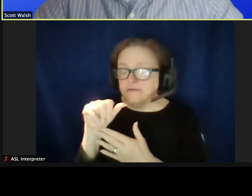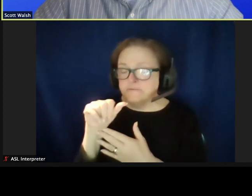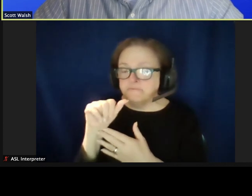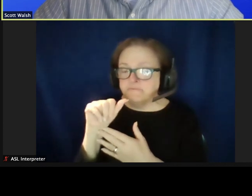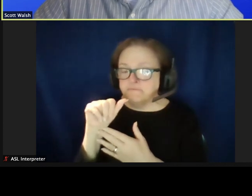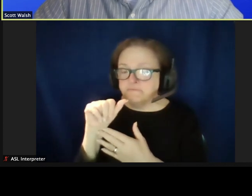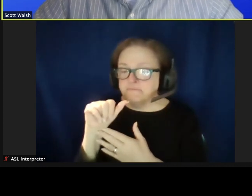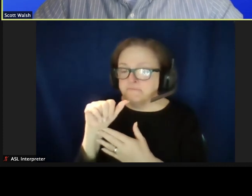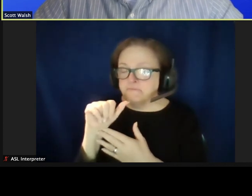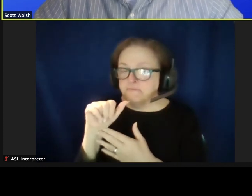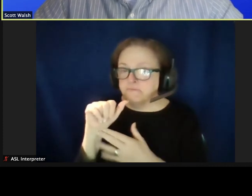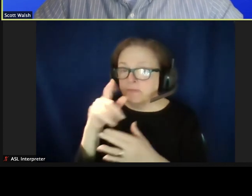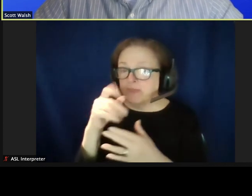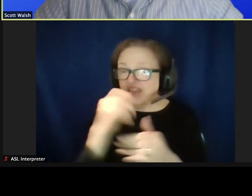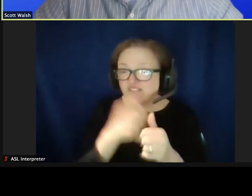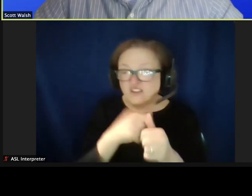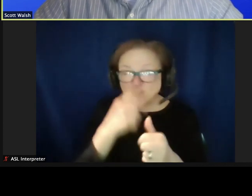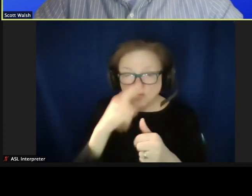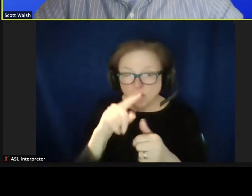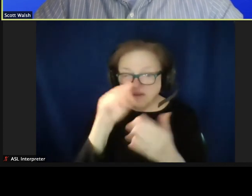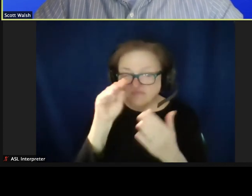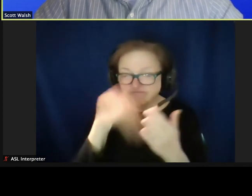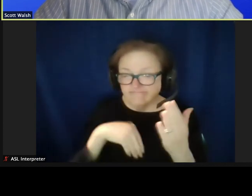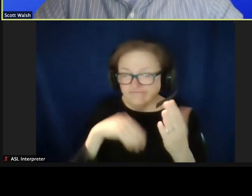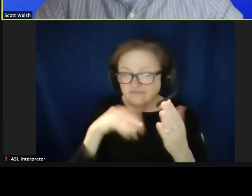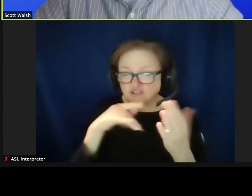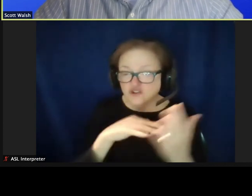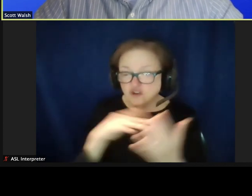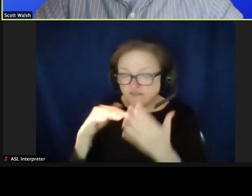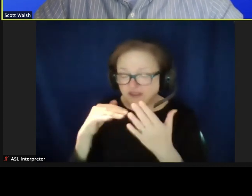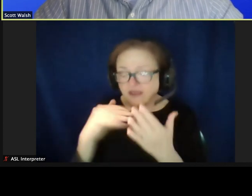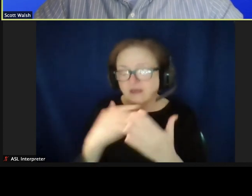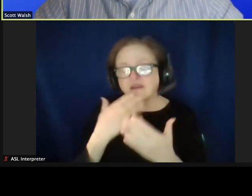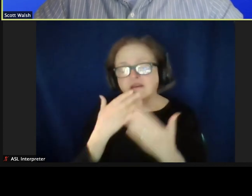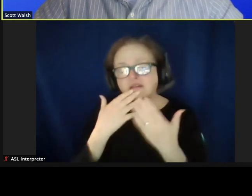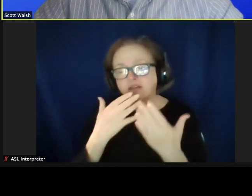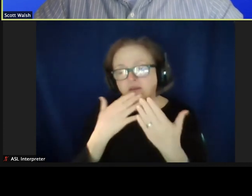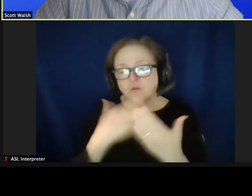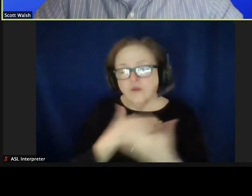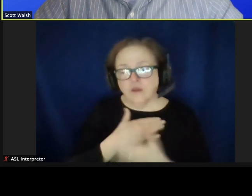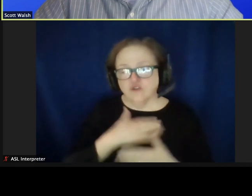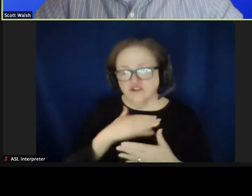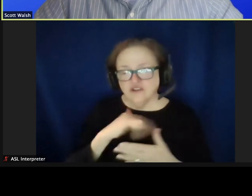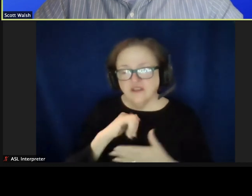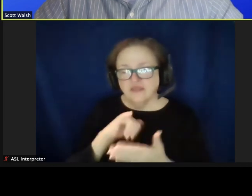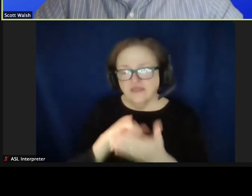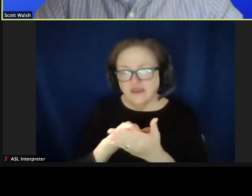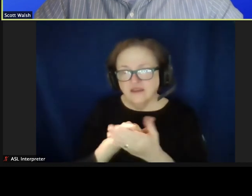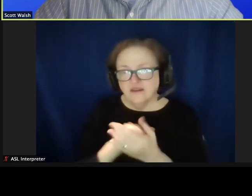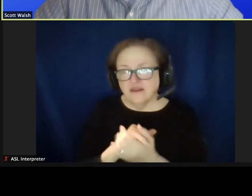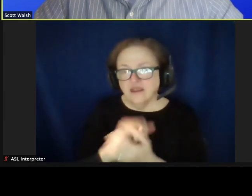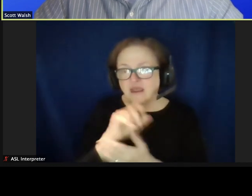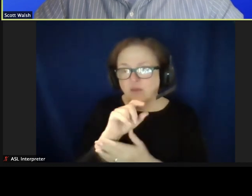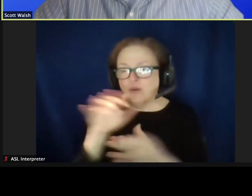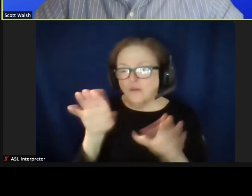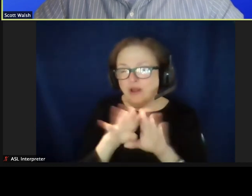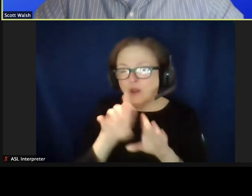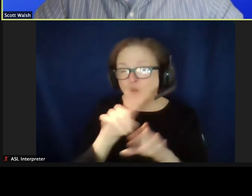If each of you could please complete the survey right now, we would greatly appreciate it. When we close out the Zoom environment,